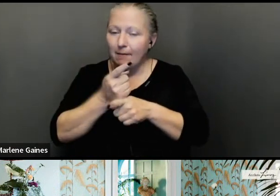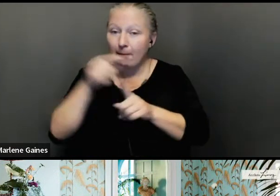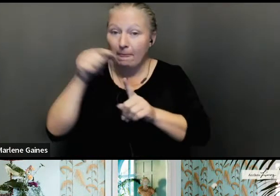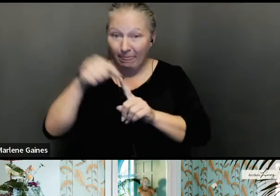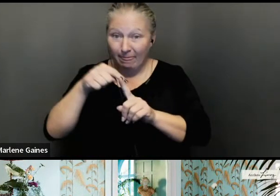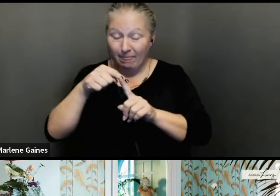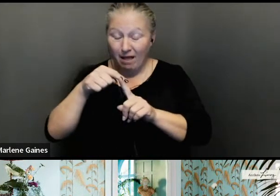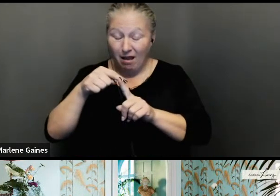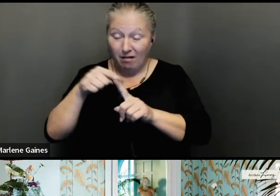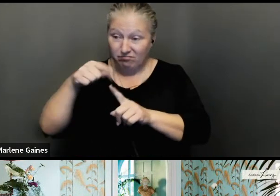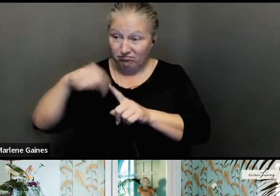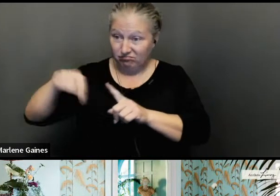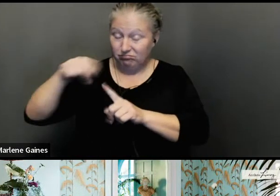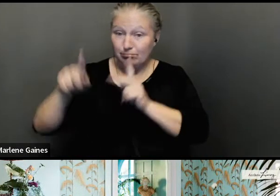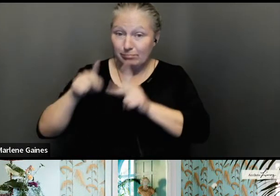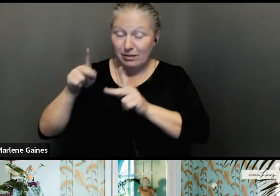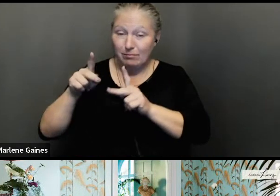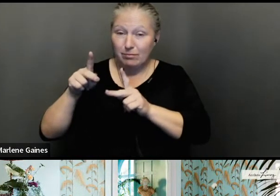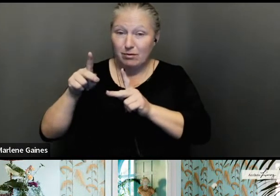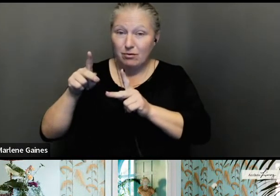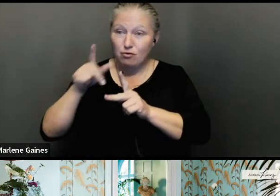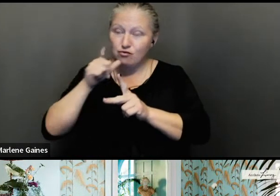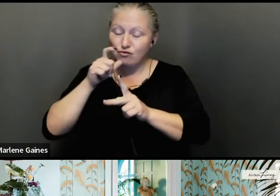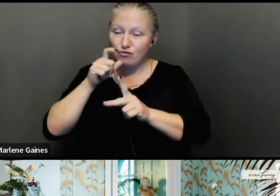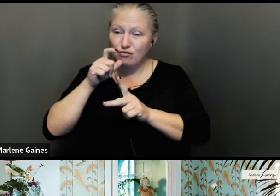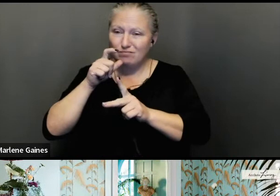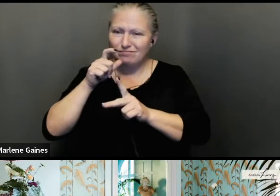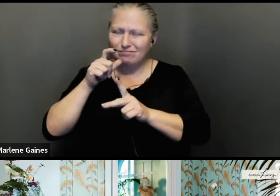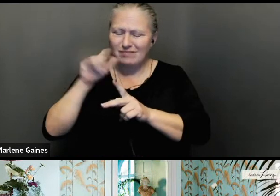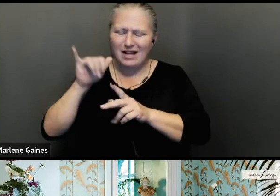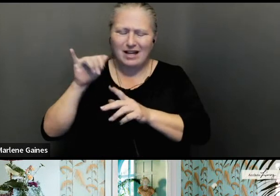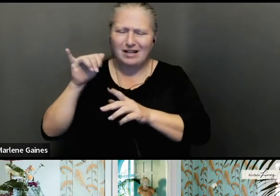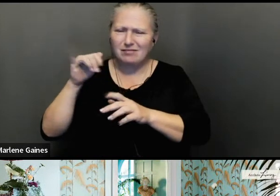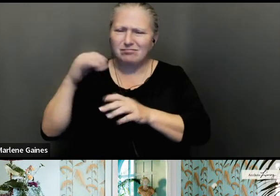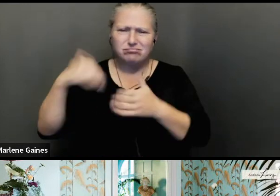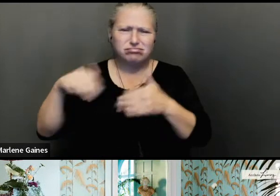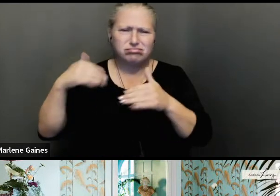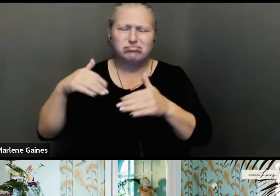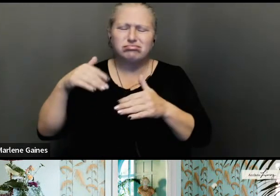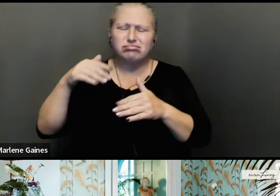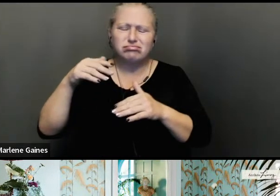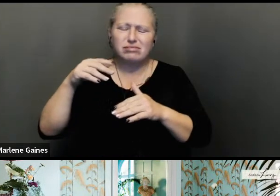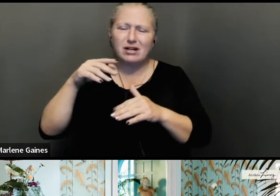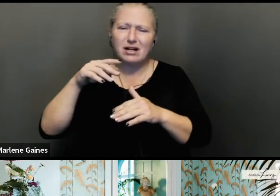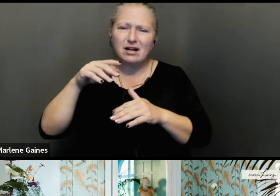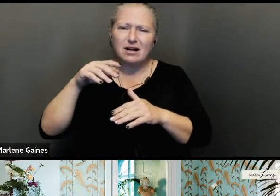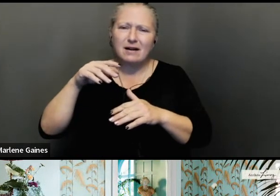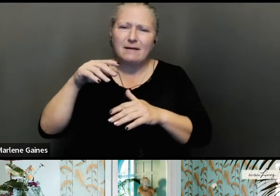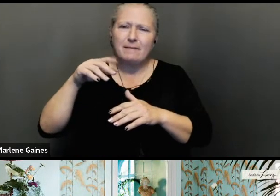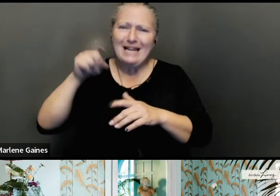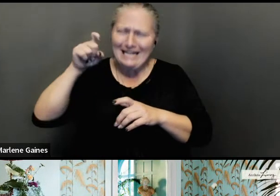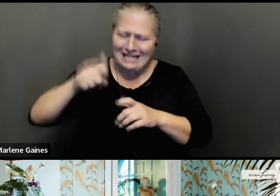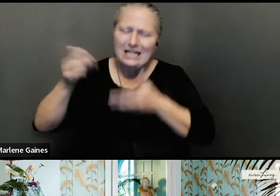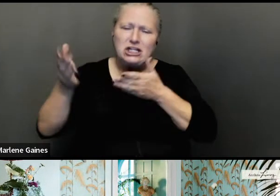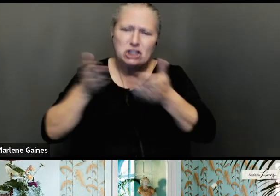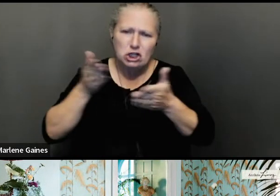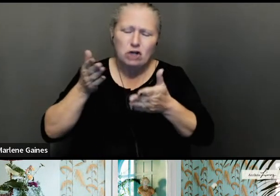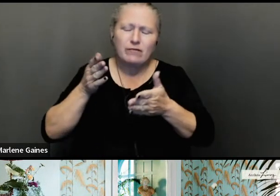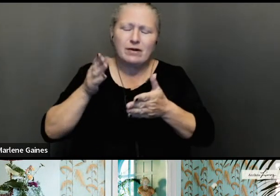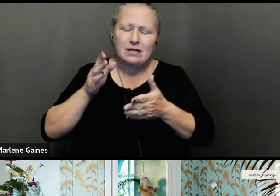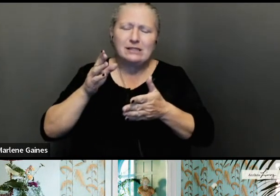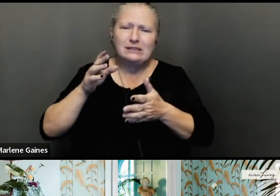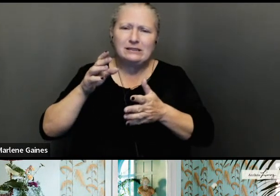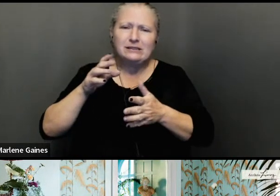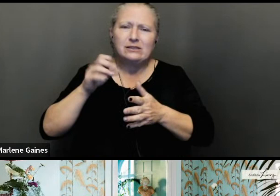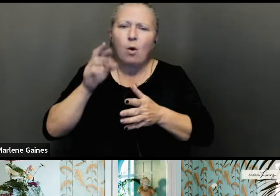of people that's the hardcore that really needs service? Or is that just people that